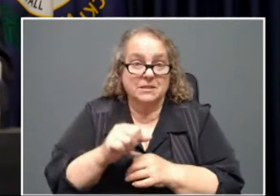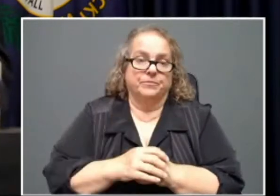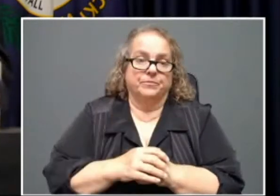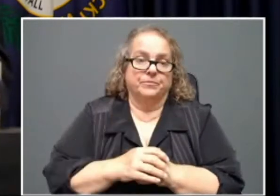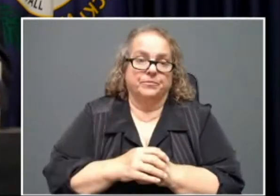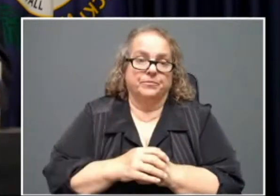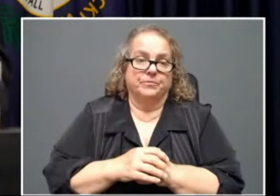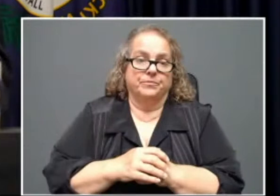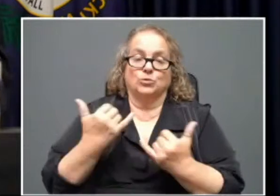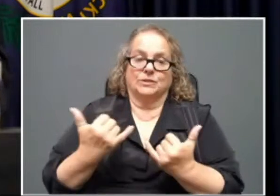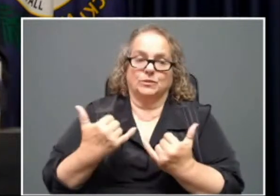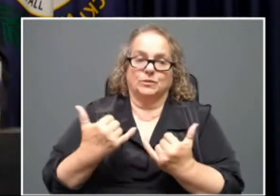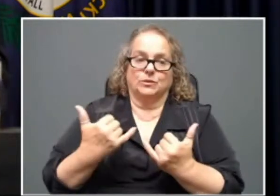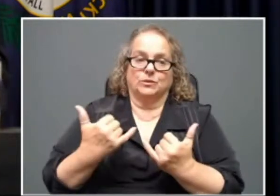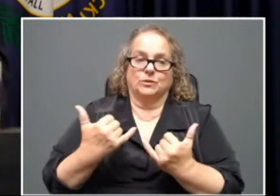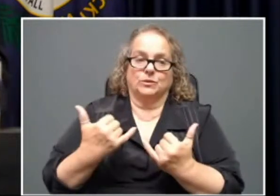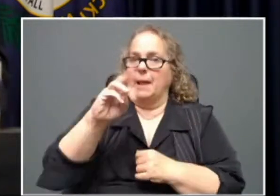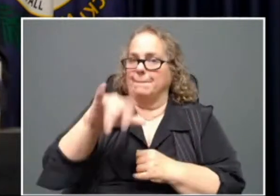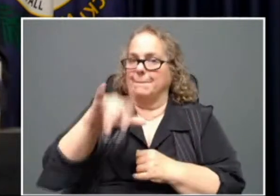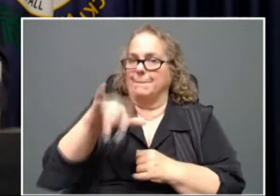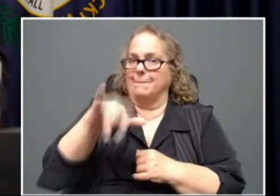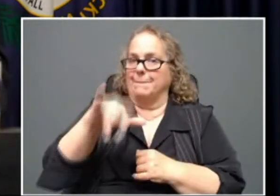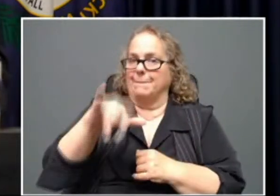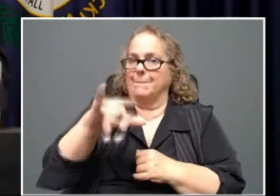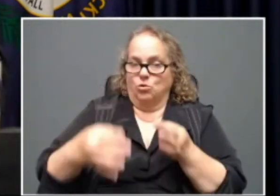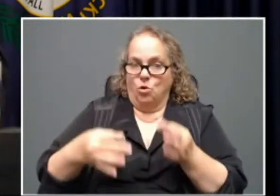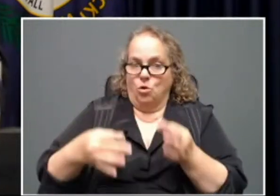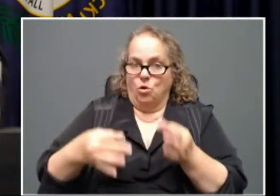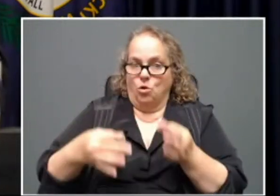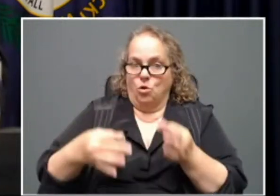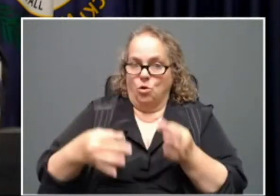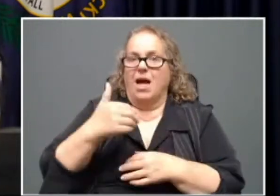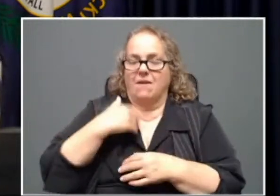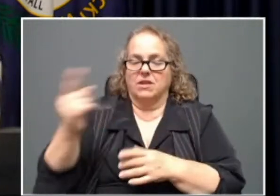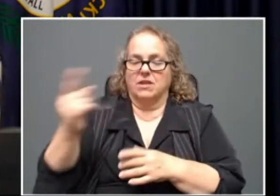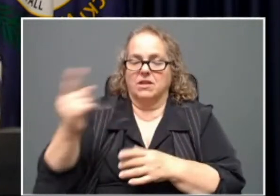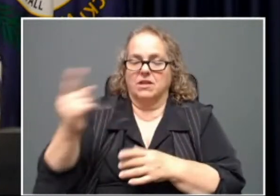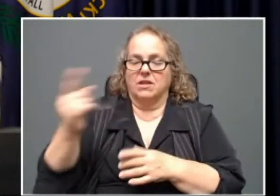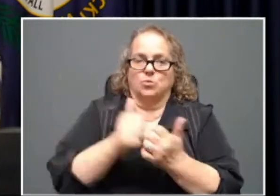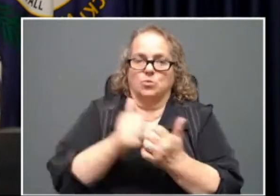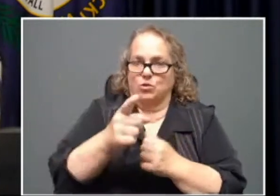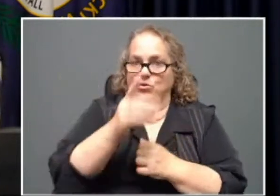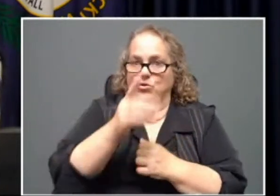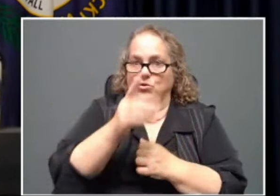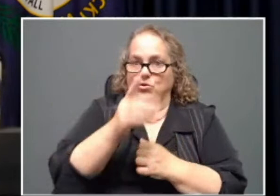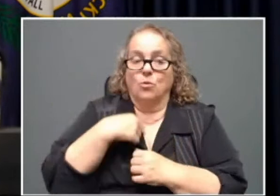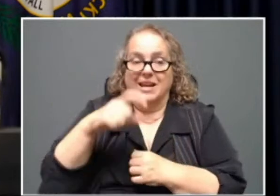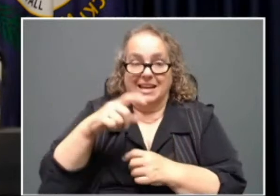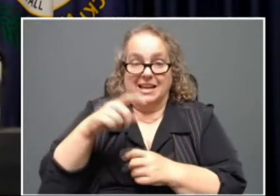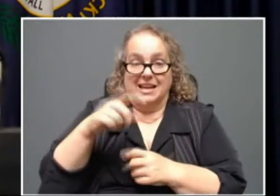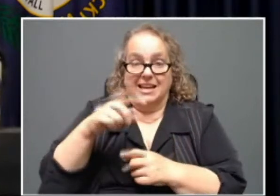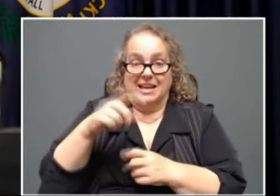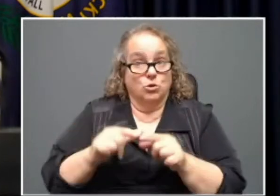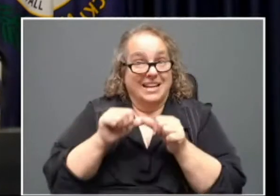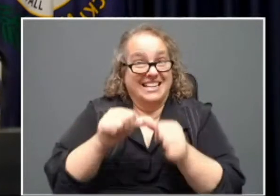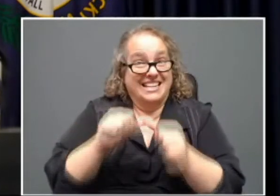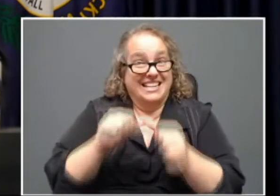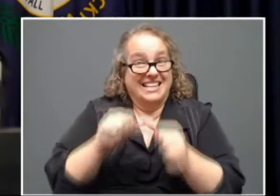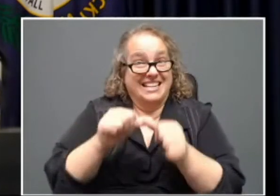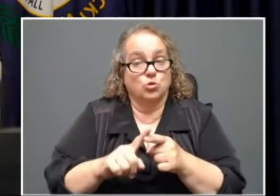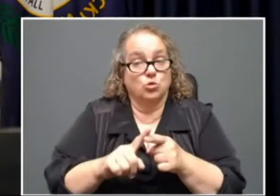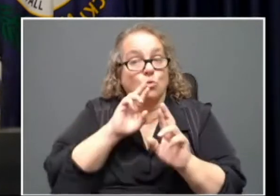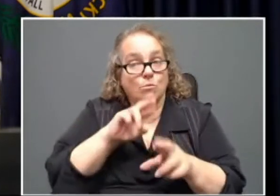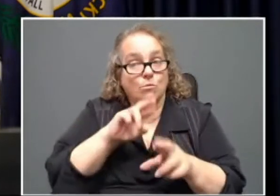court. I'll have them touch base with you directly. We need for folks to continue to report those